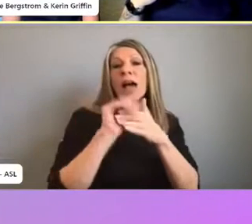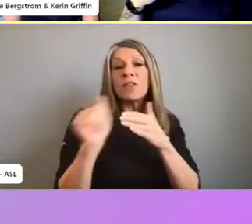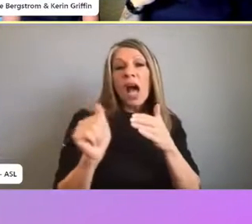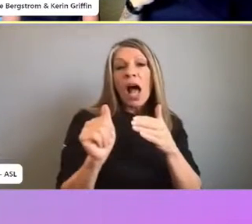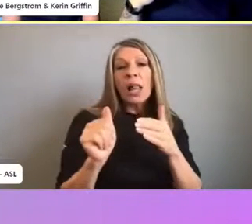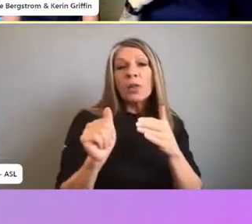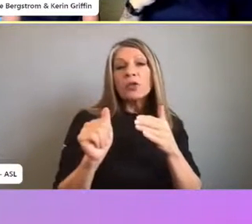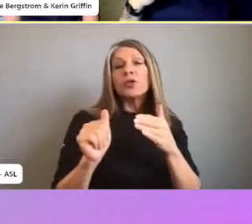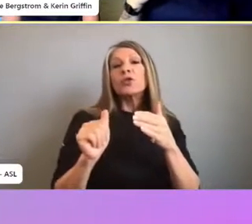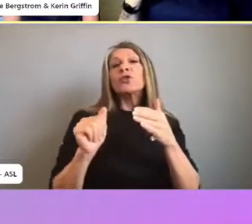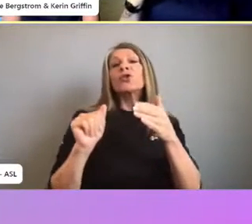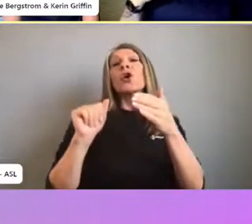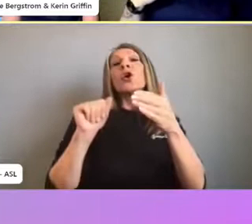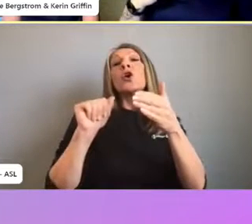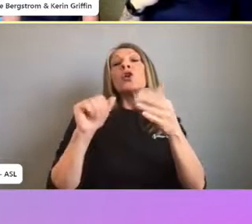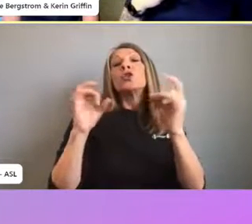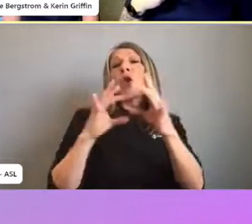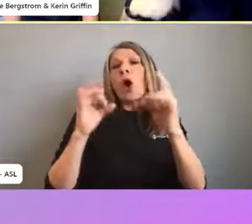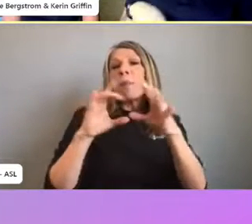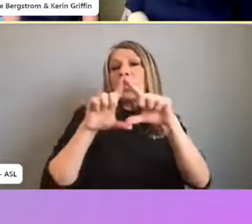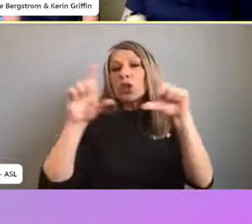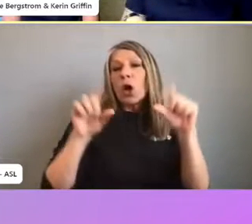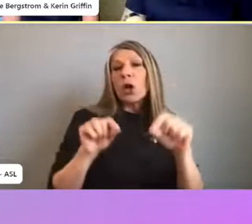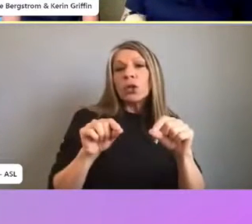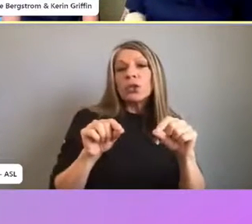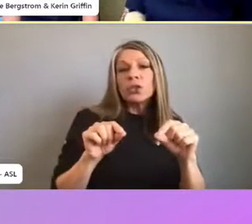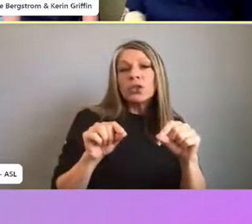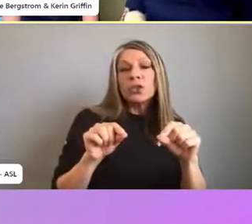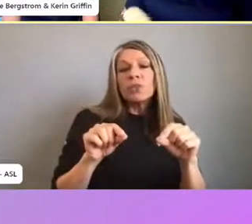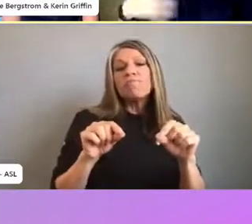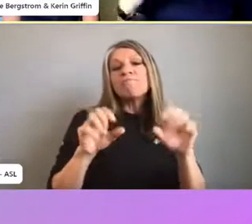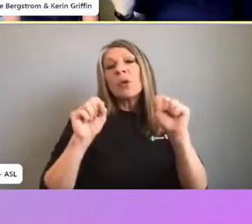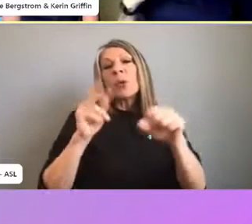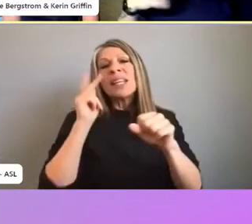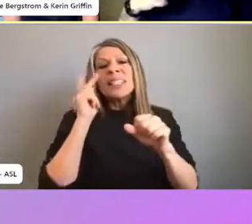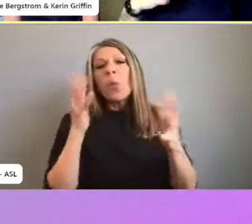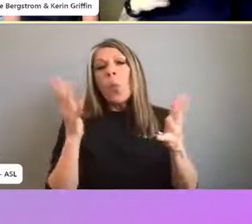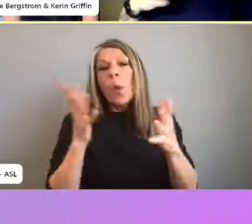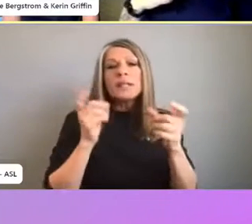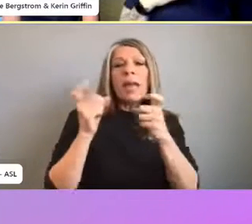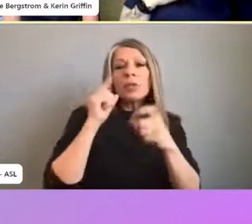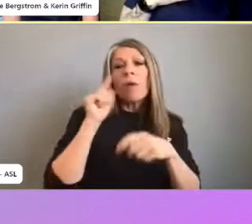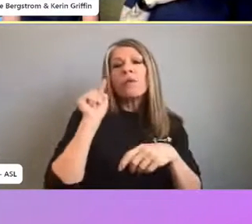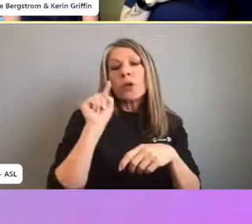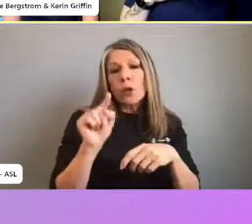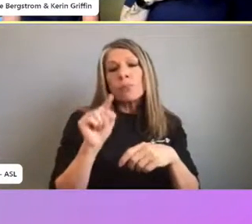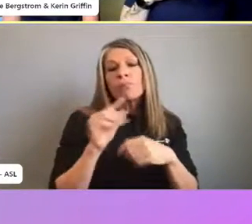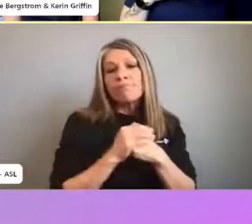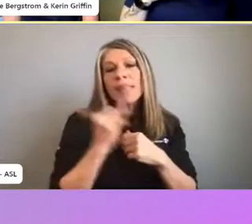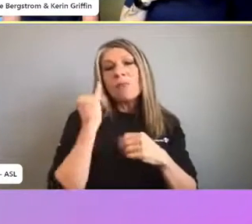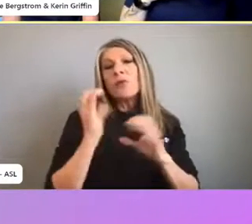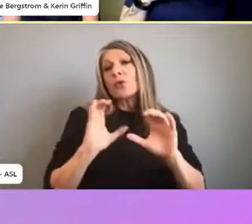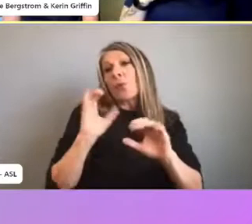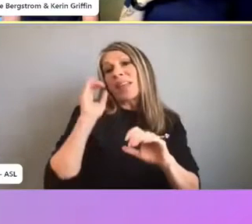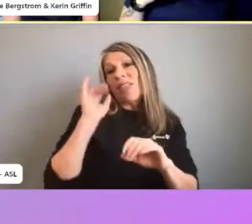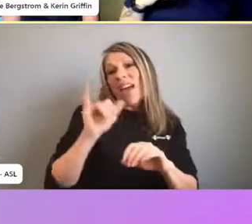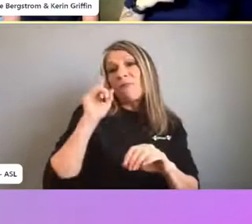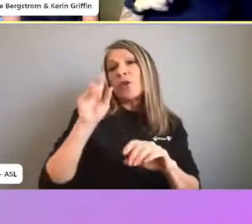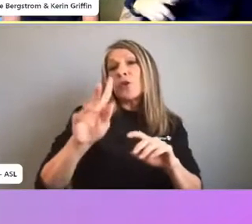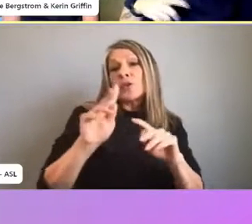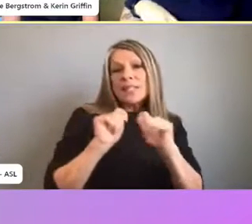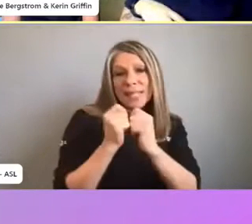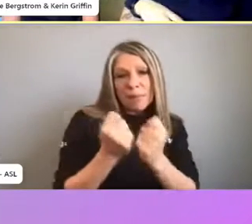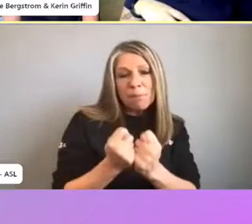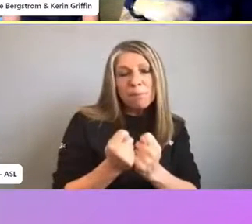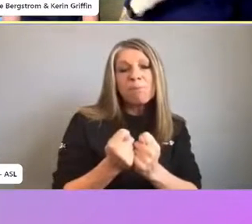Braille Starbucks gift card. But again, you can determine what's manageable for you if you were going to do this on your own teams.